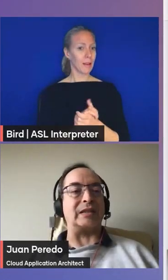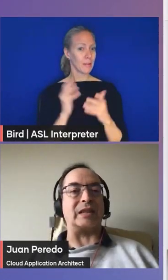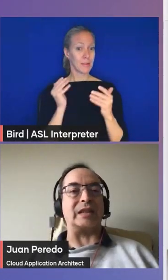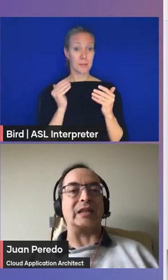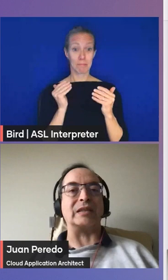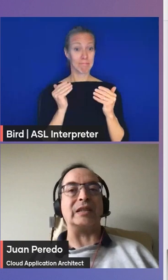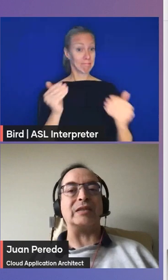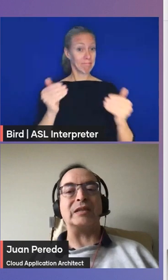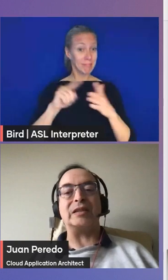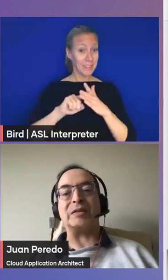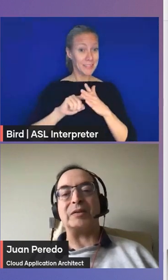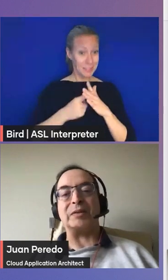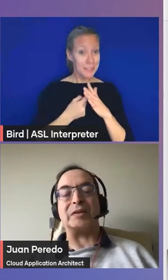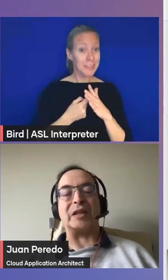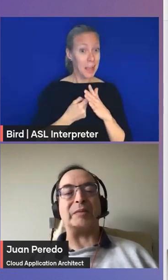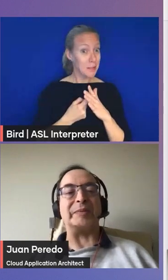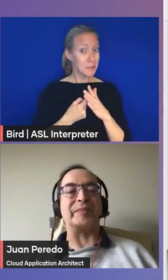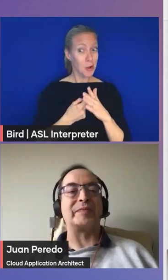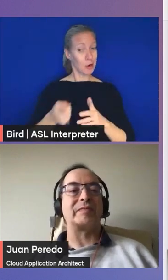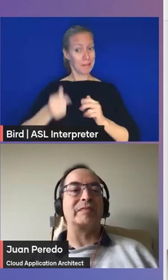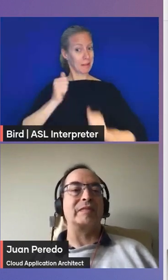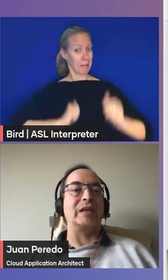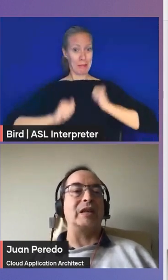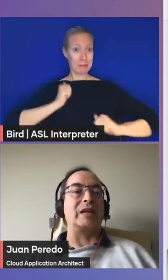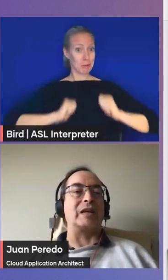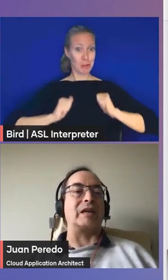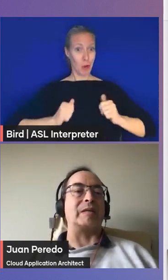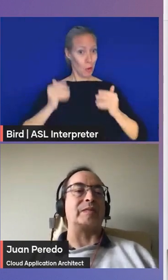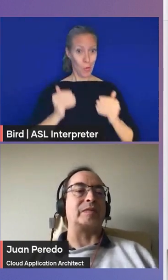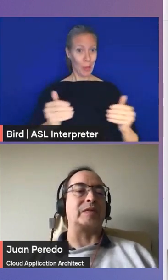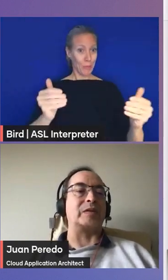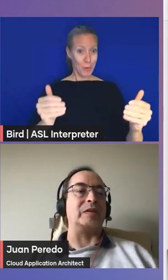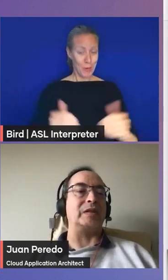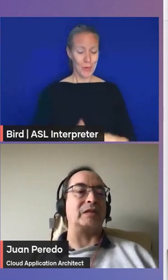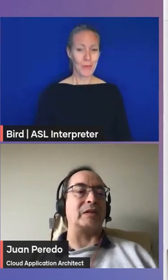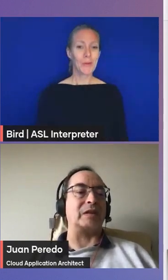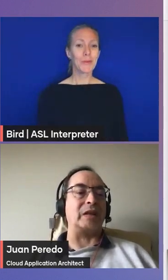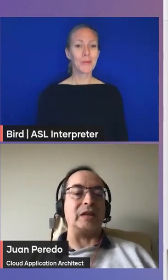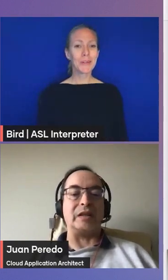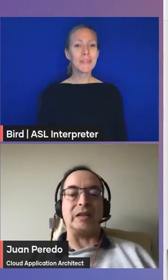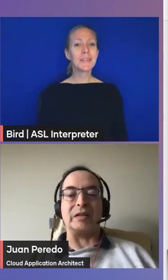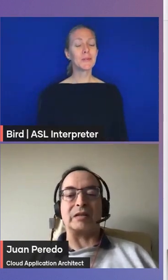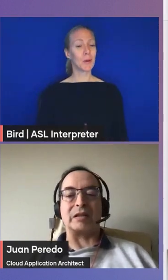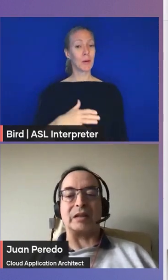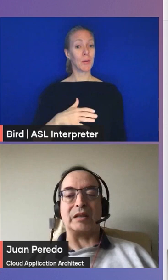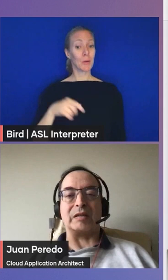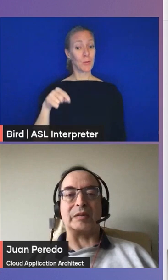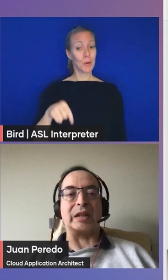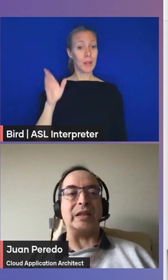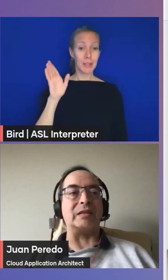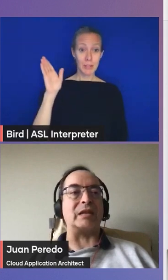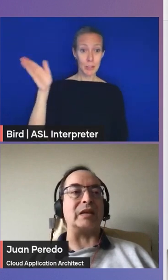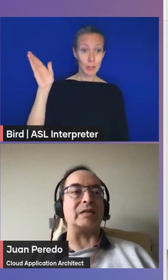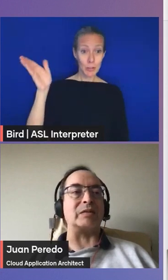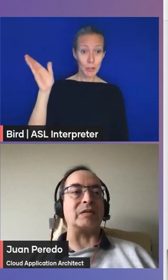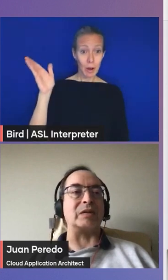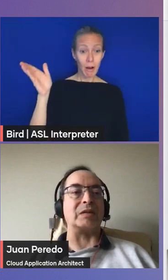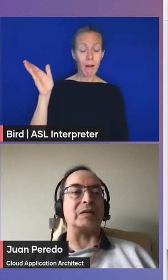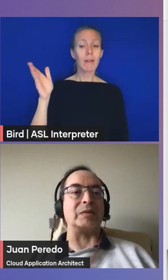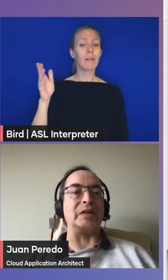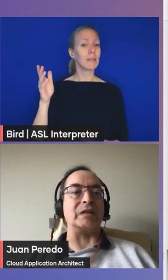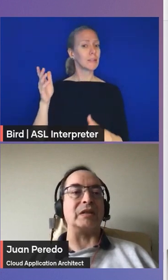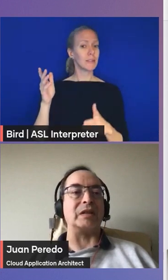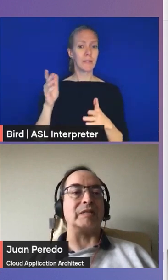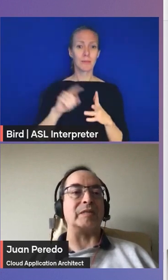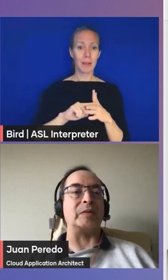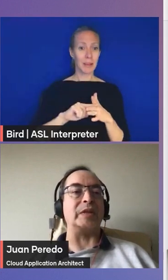Let's get started. Let's get this show on the road, shall we? So this talk is getting started or